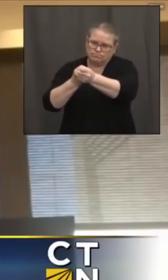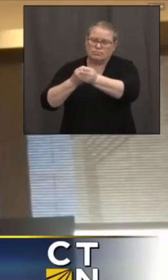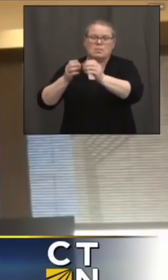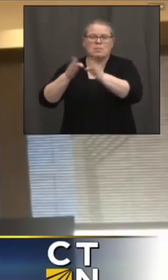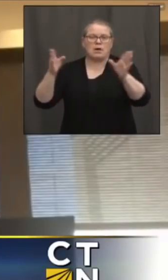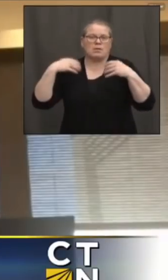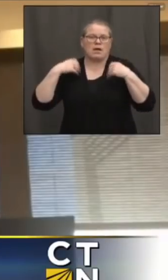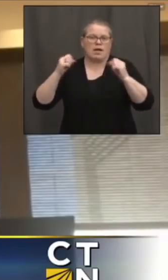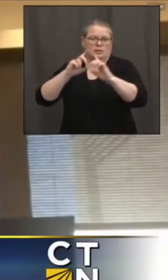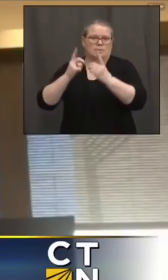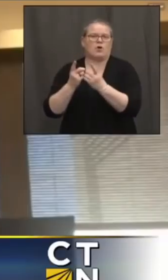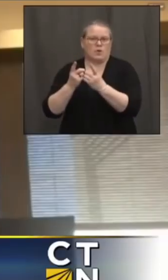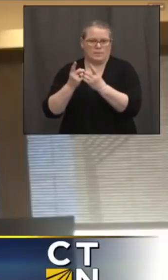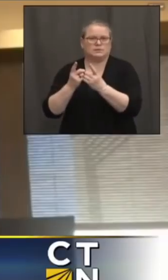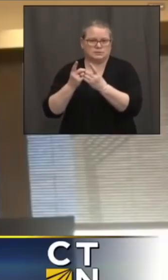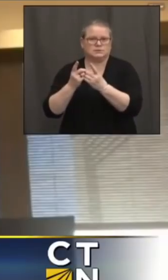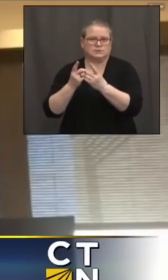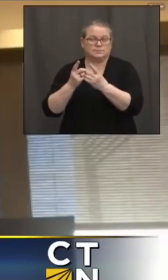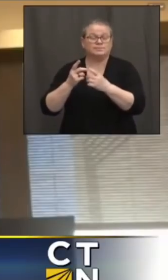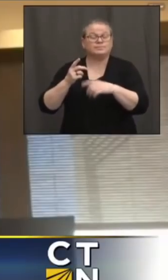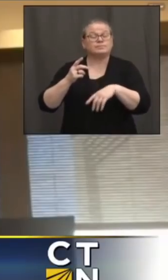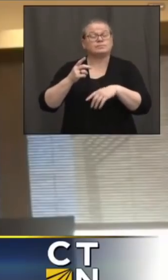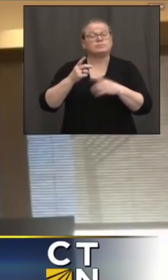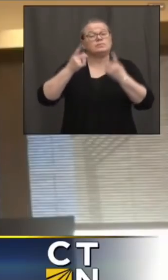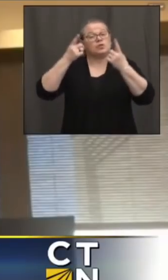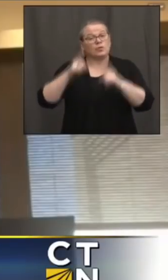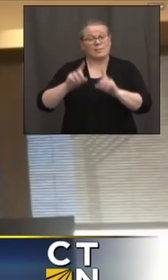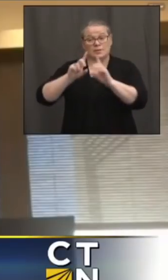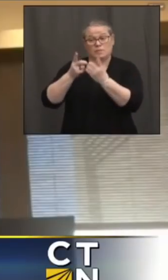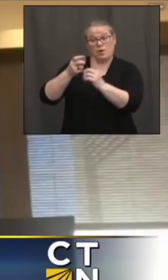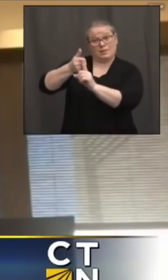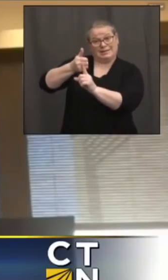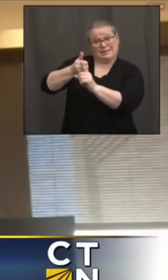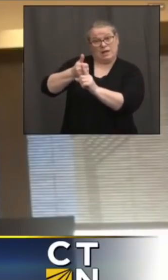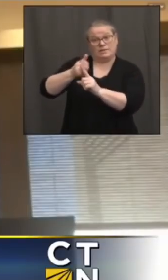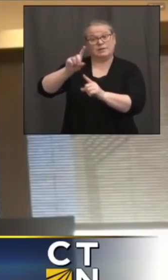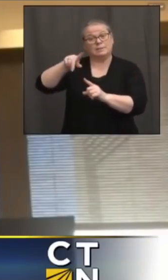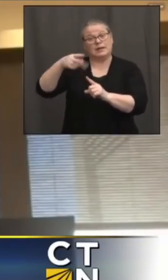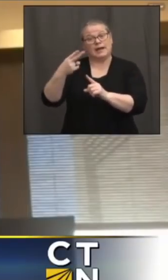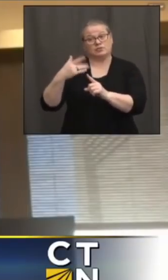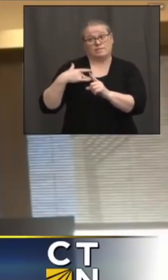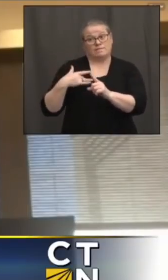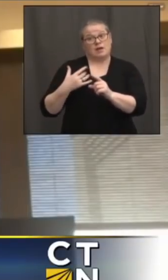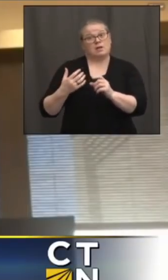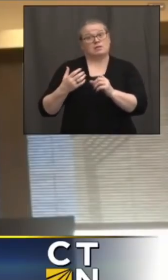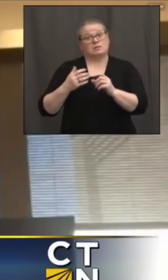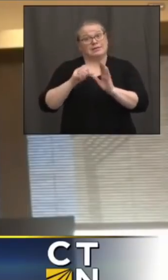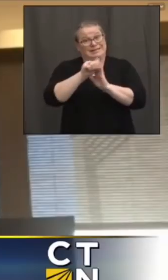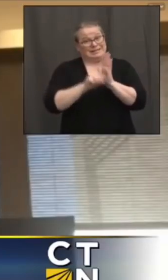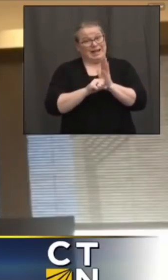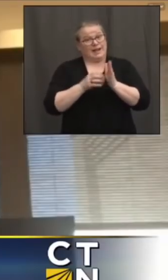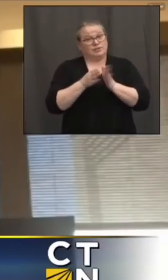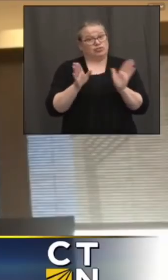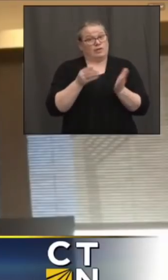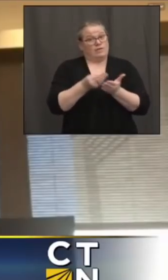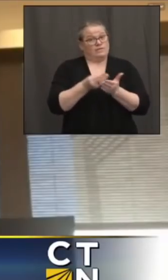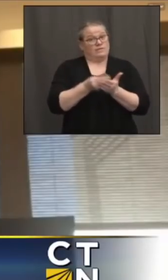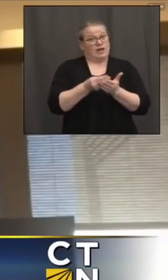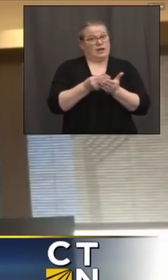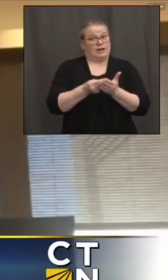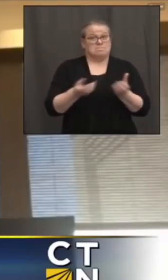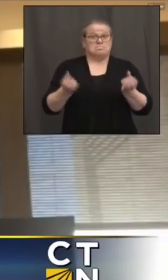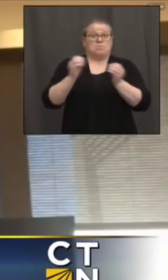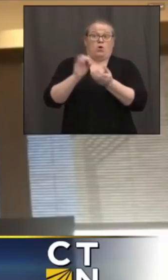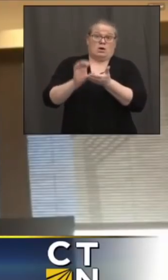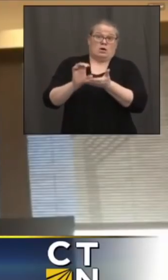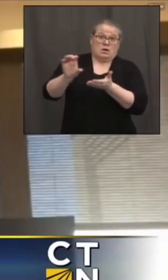health departments. And so for that reason, the department did not see any need for additional general fund resources. We will leverage our federal dollars.